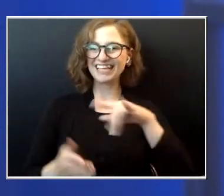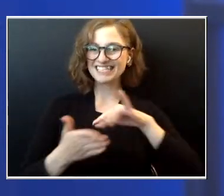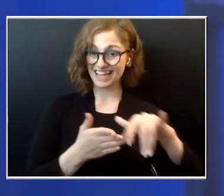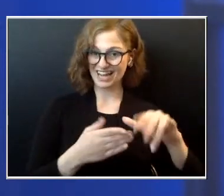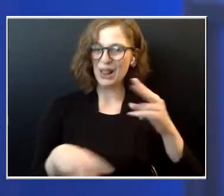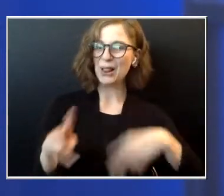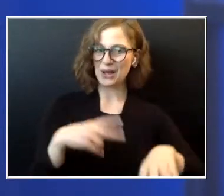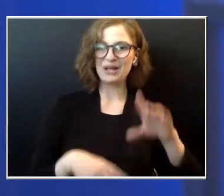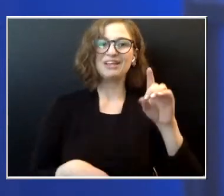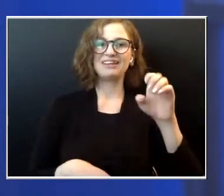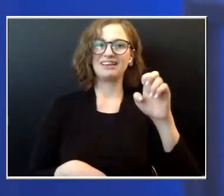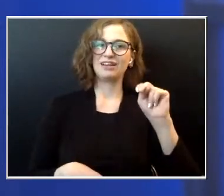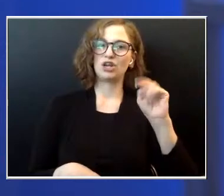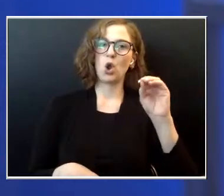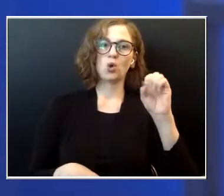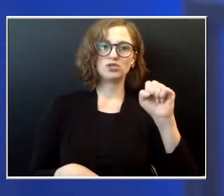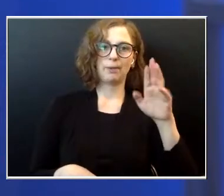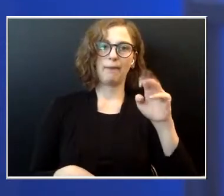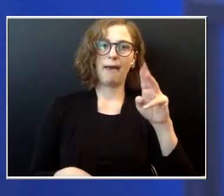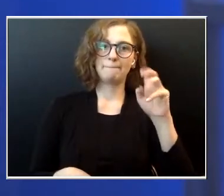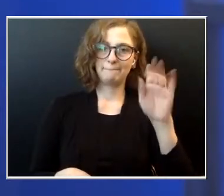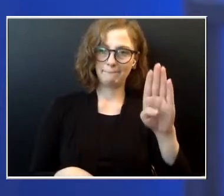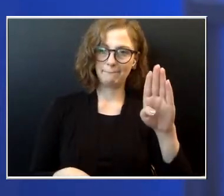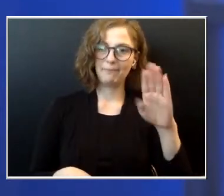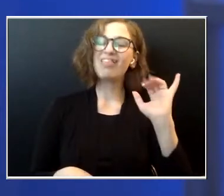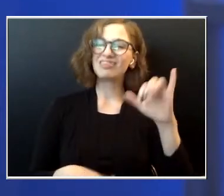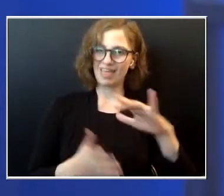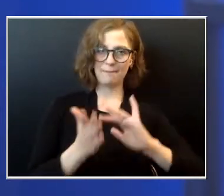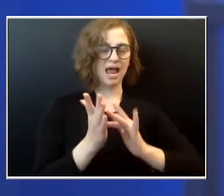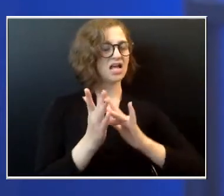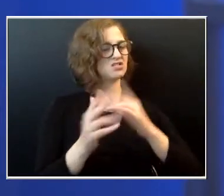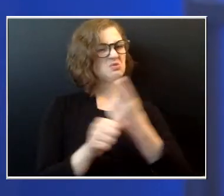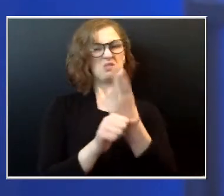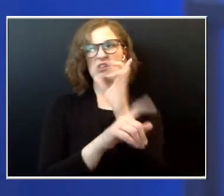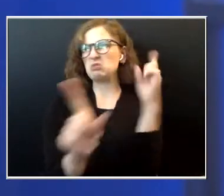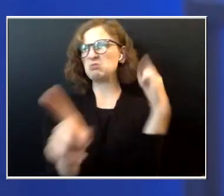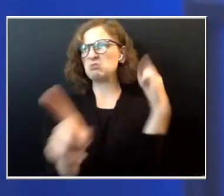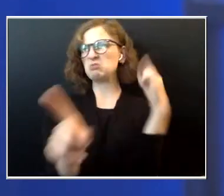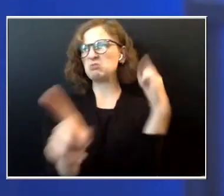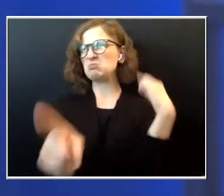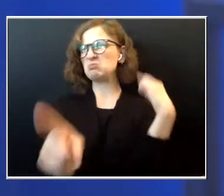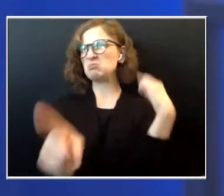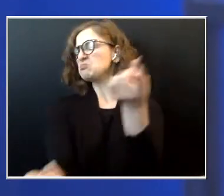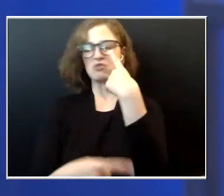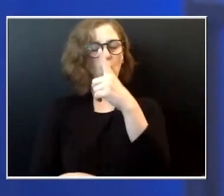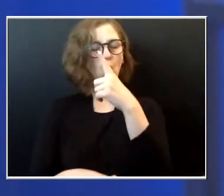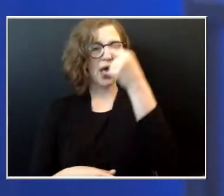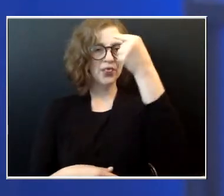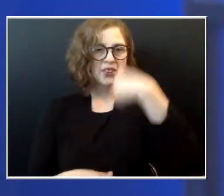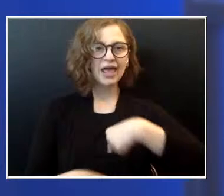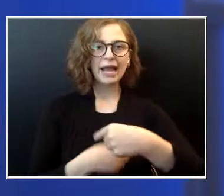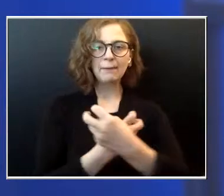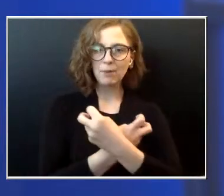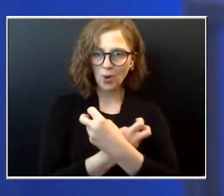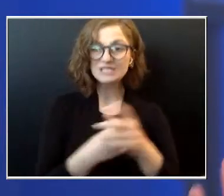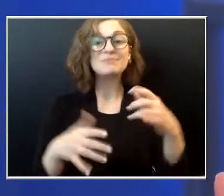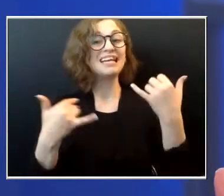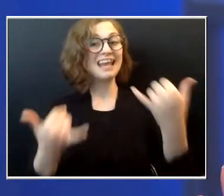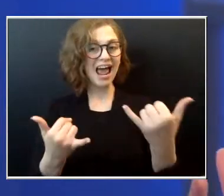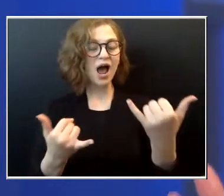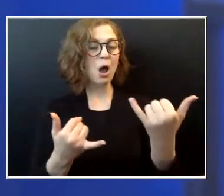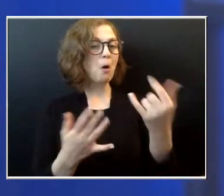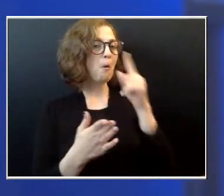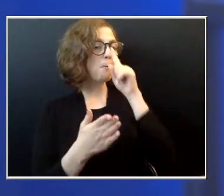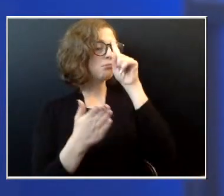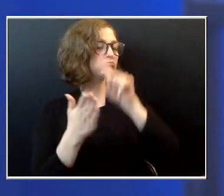that's been used for a long time to treat osteoporosis, and it's now being investigated to see if it can stop the